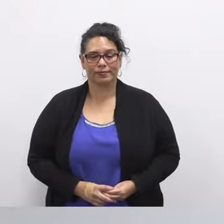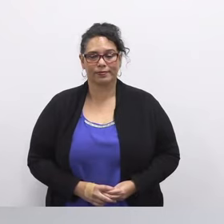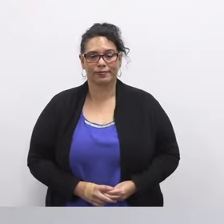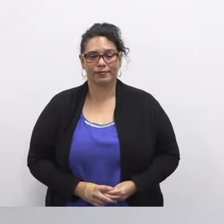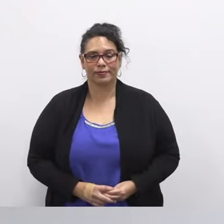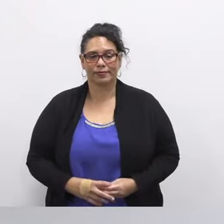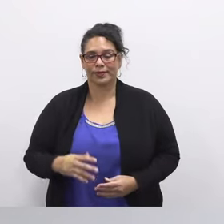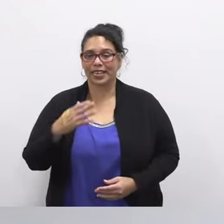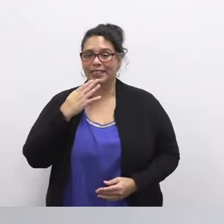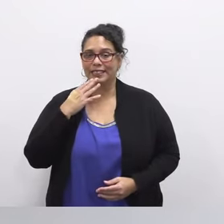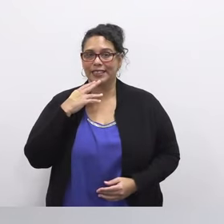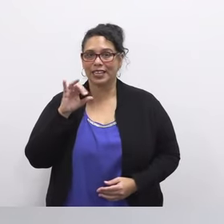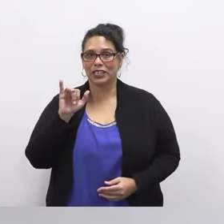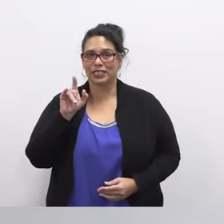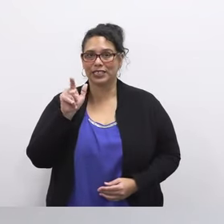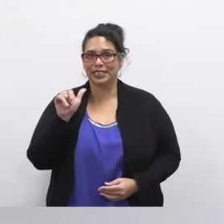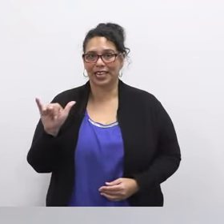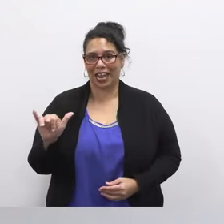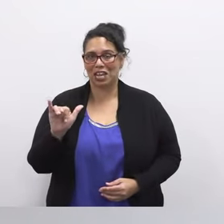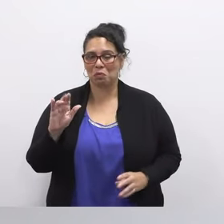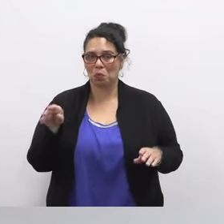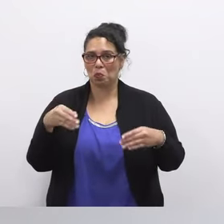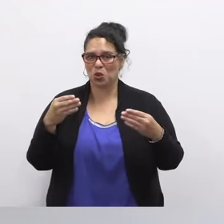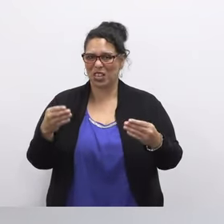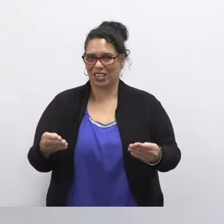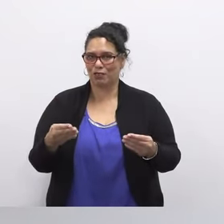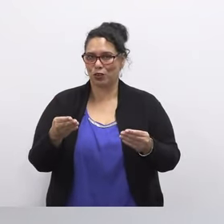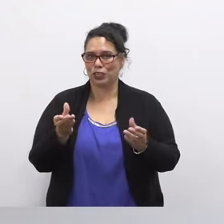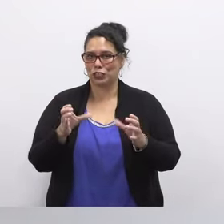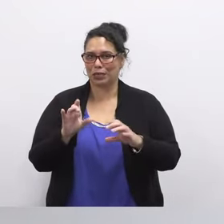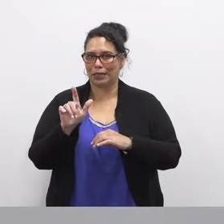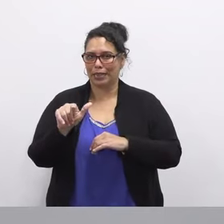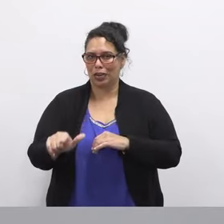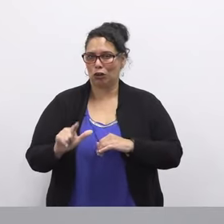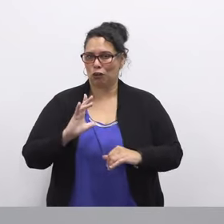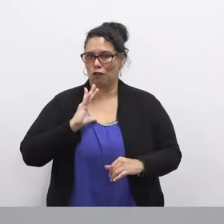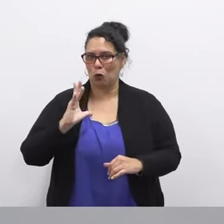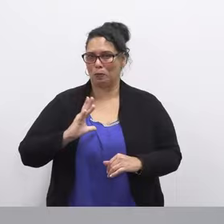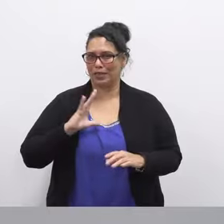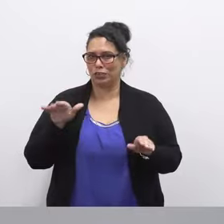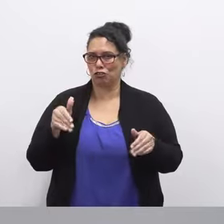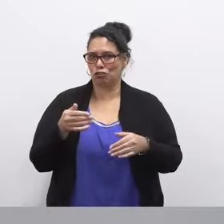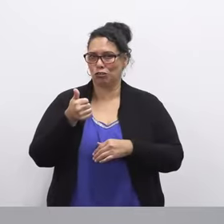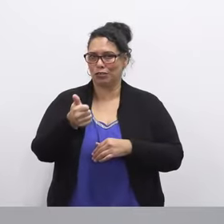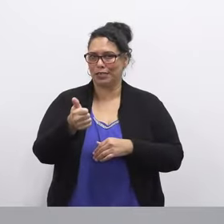Thank you, Sydney, and we'll give you a chance to formally introduce yourself in a bit.